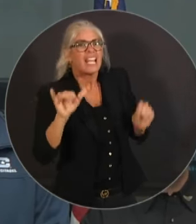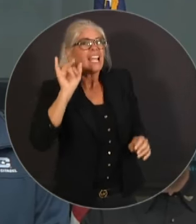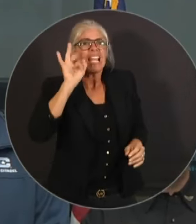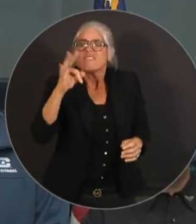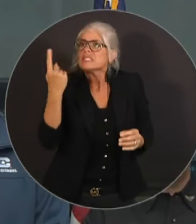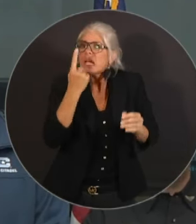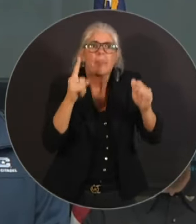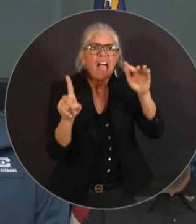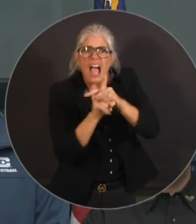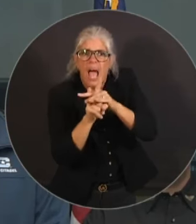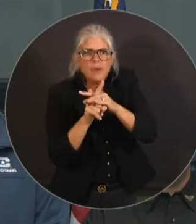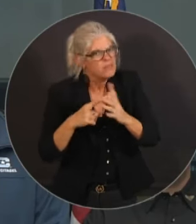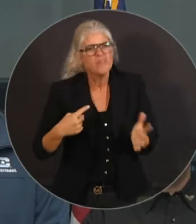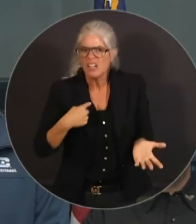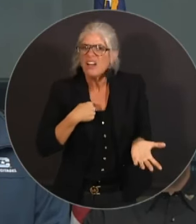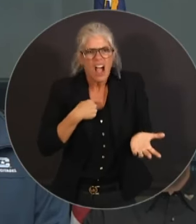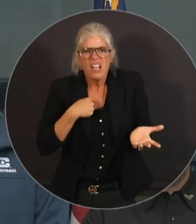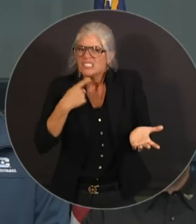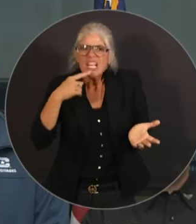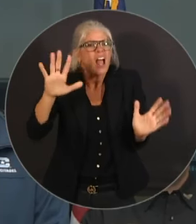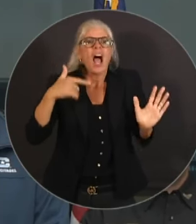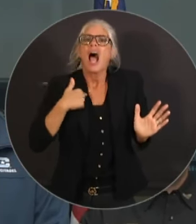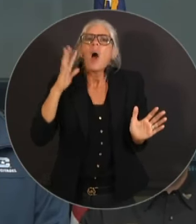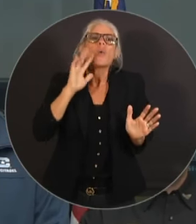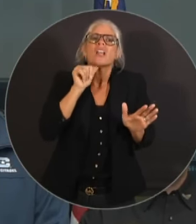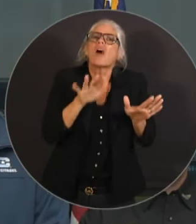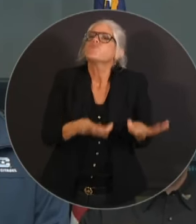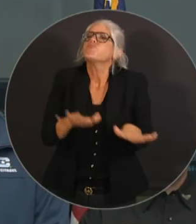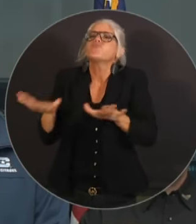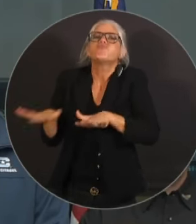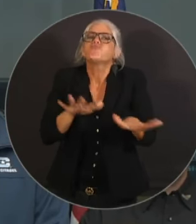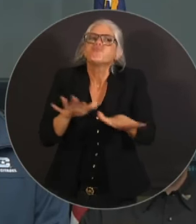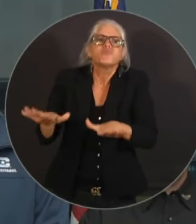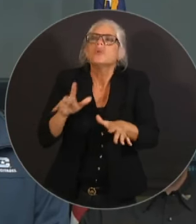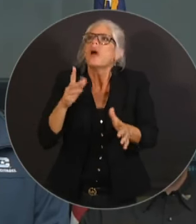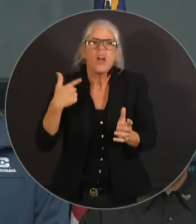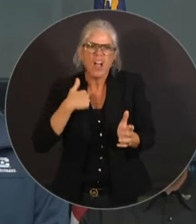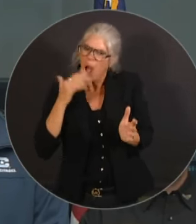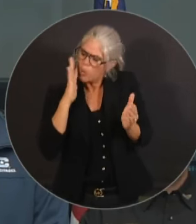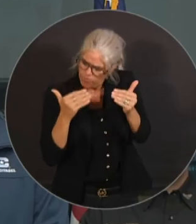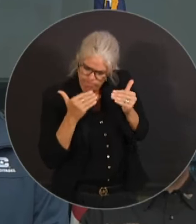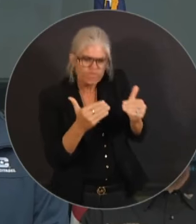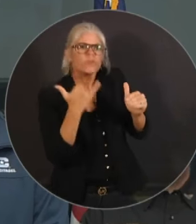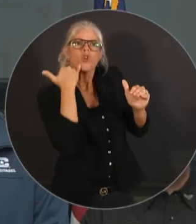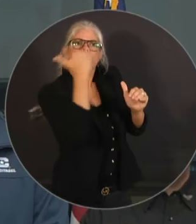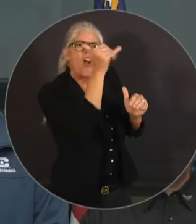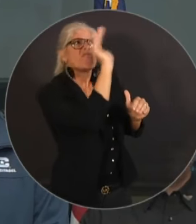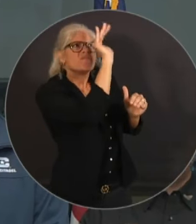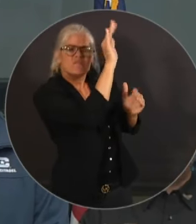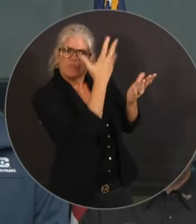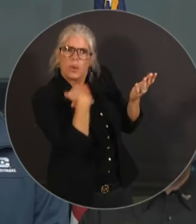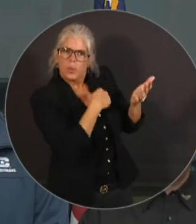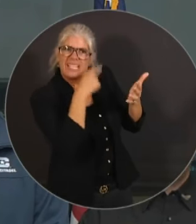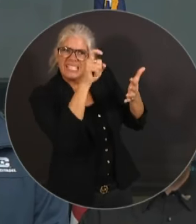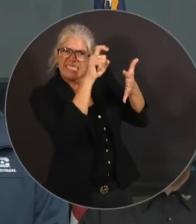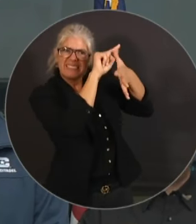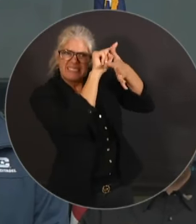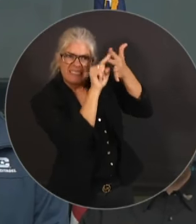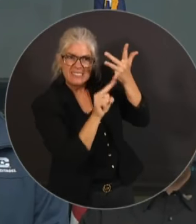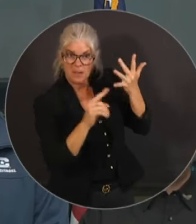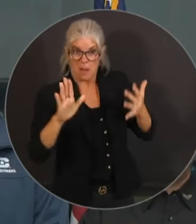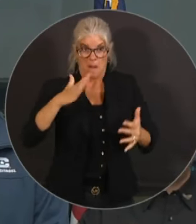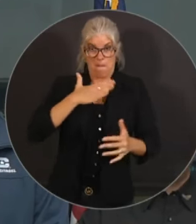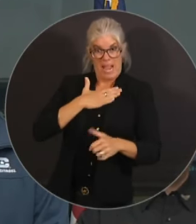up, I said I would not hesitate to get on the phone and call and ask directly on behalf of the people of Florida. My job